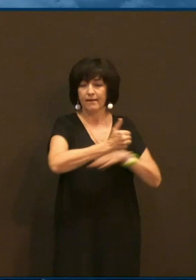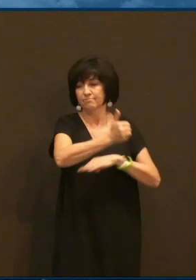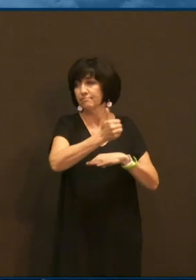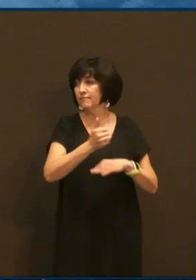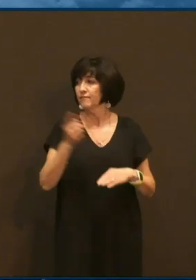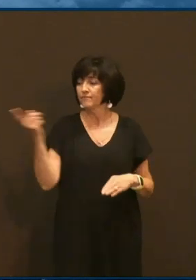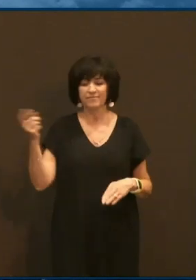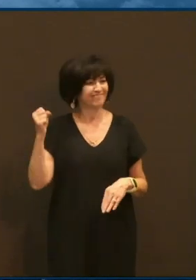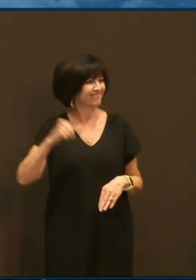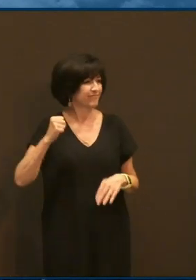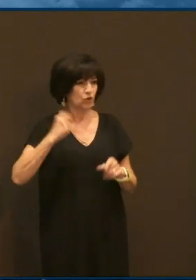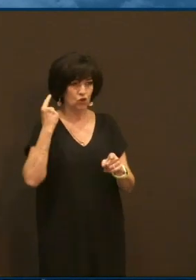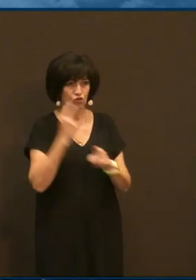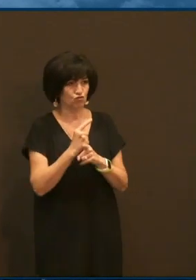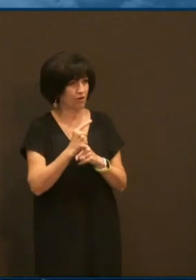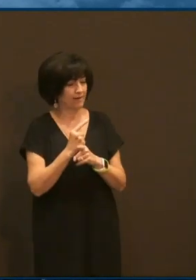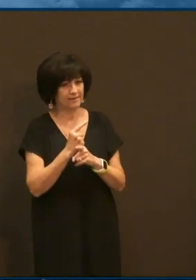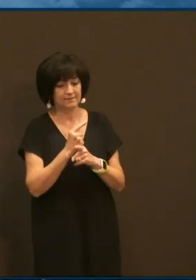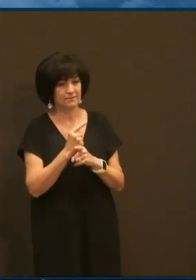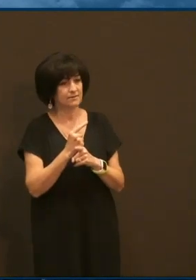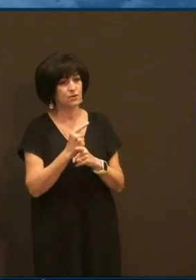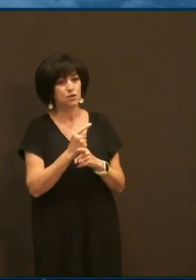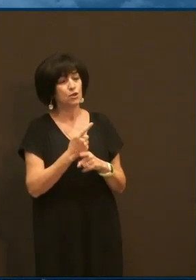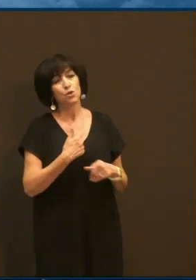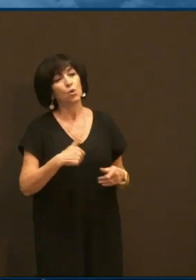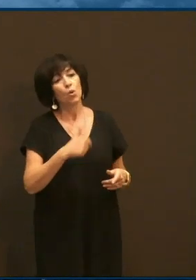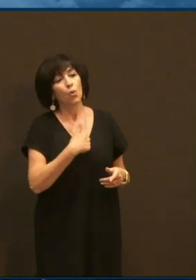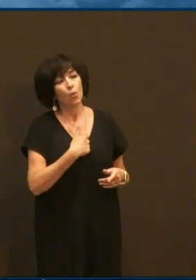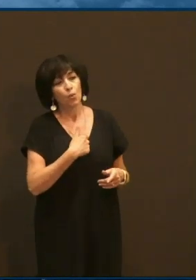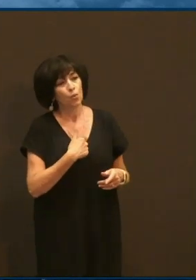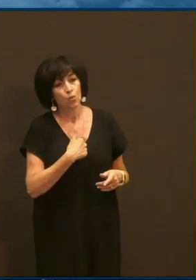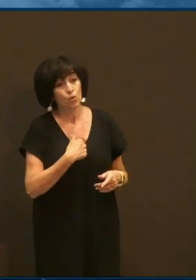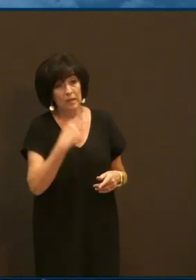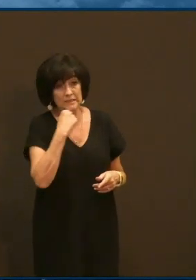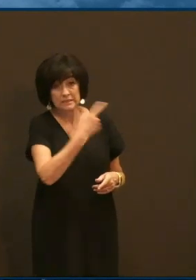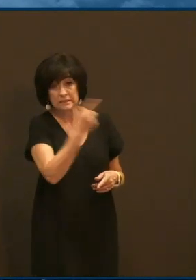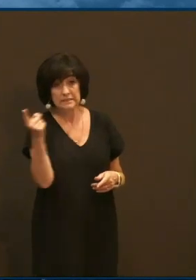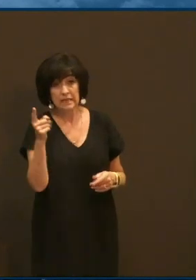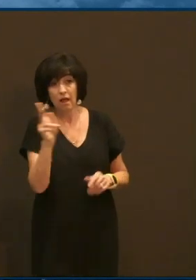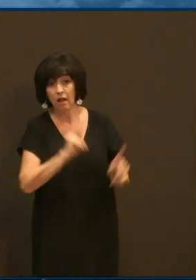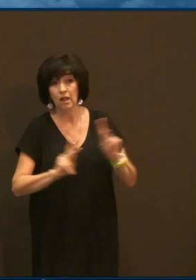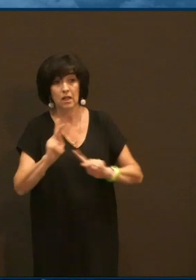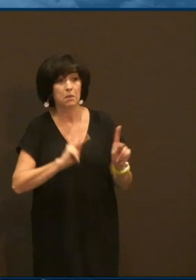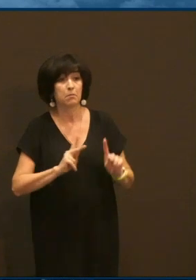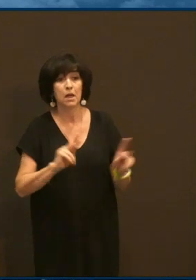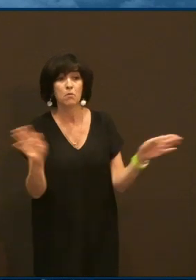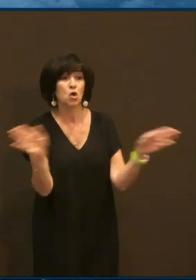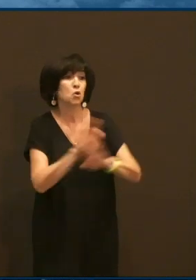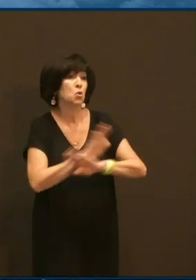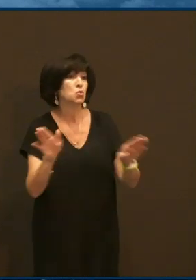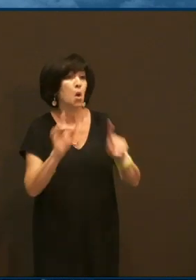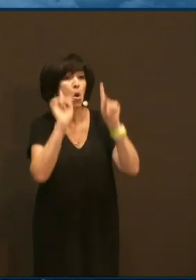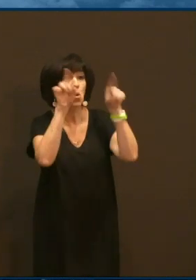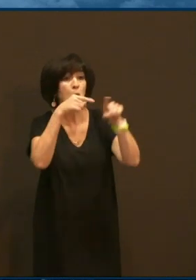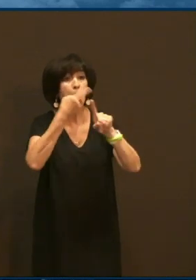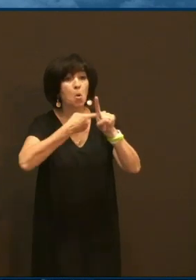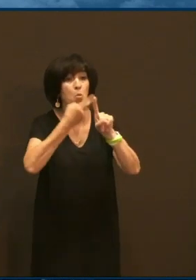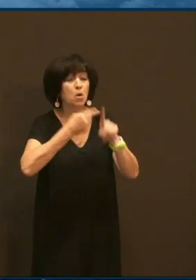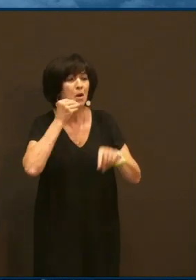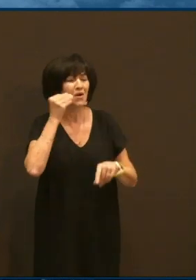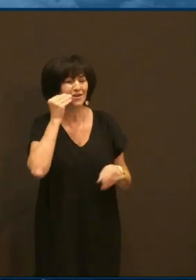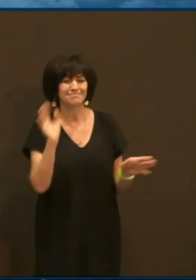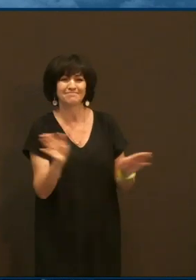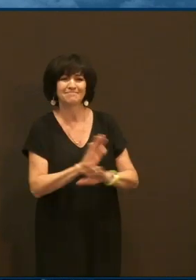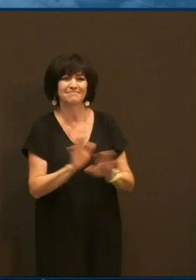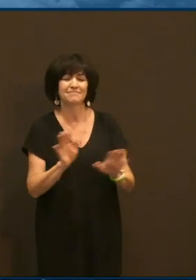exactly right. I mean, we're not suggesting from this experience that people don't go rent a home in the beach. What we really